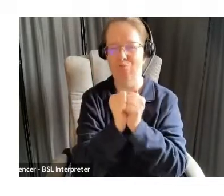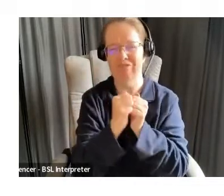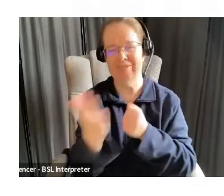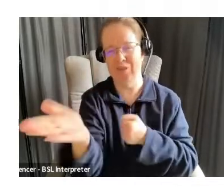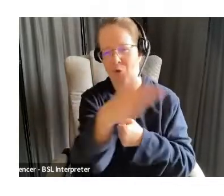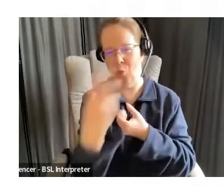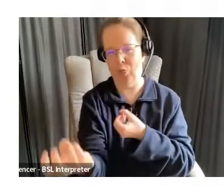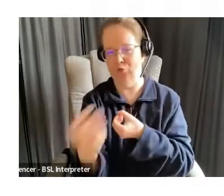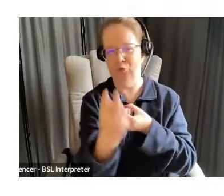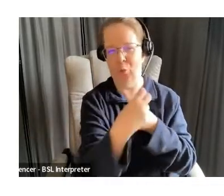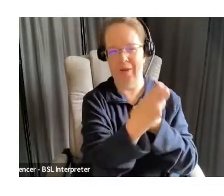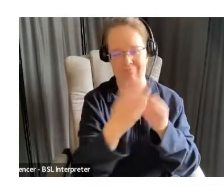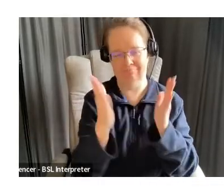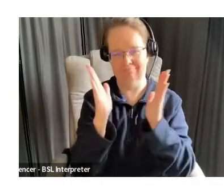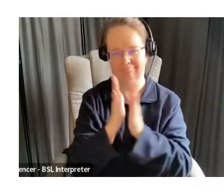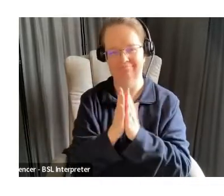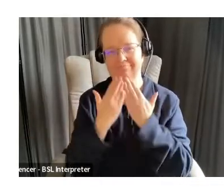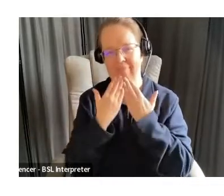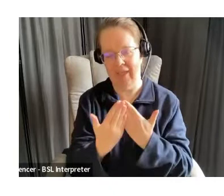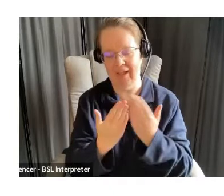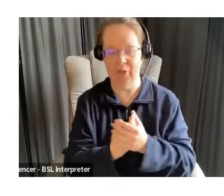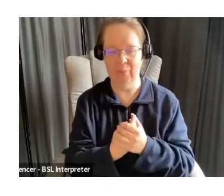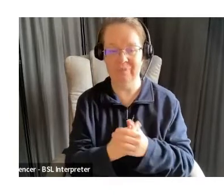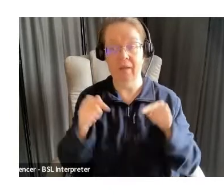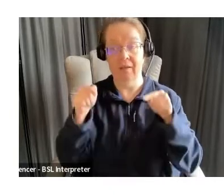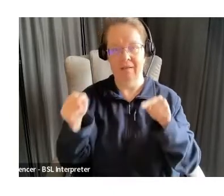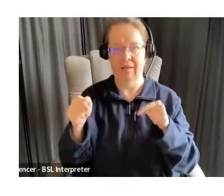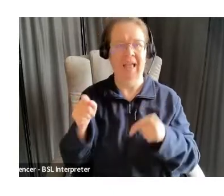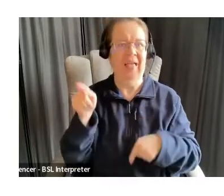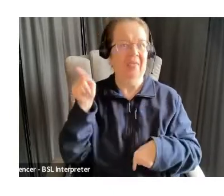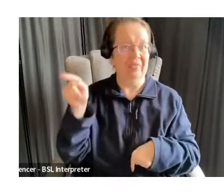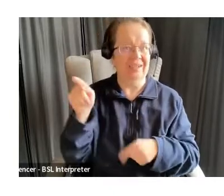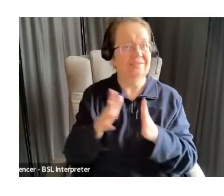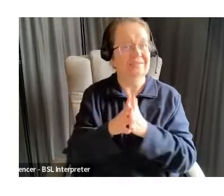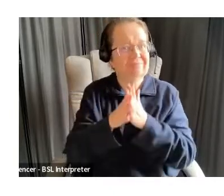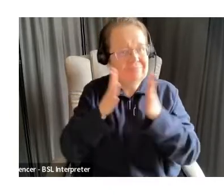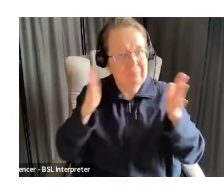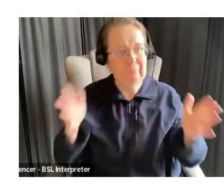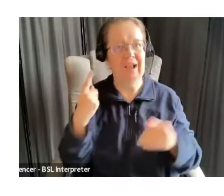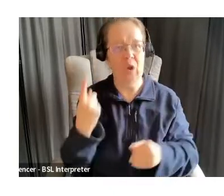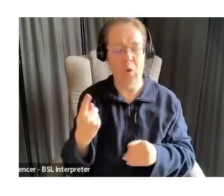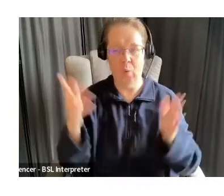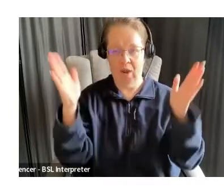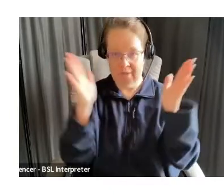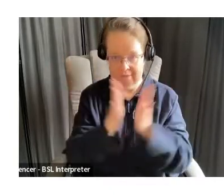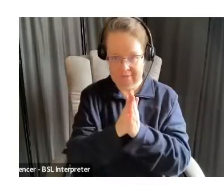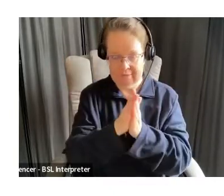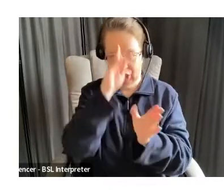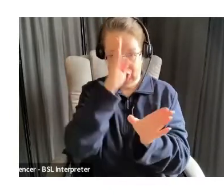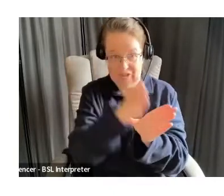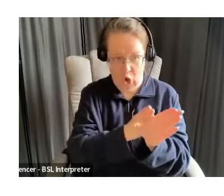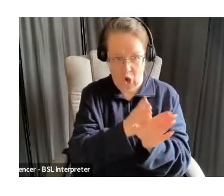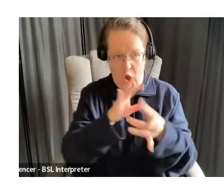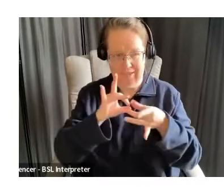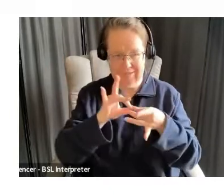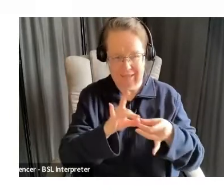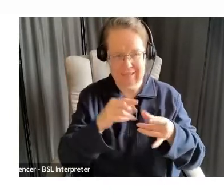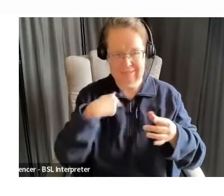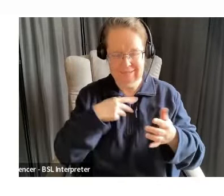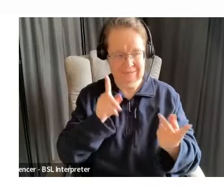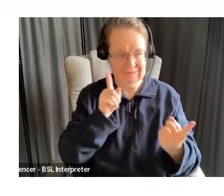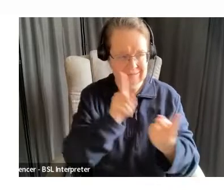me today. This is a big one, right? It's all about the interview and the psychology of the